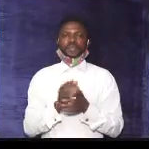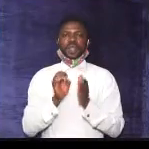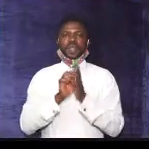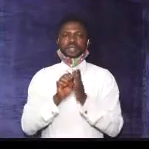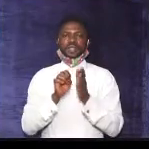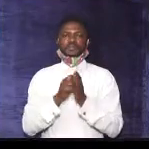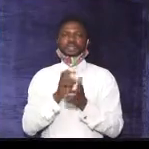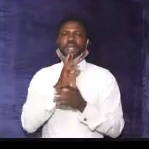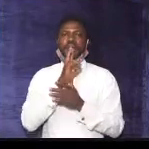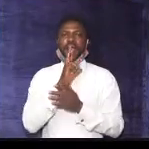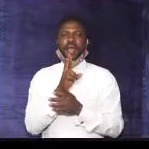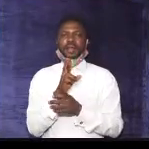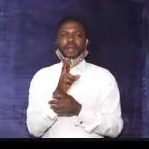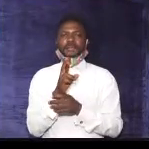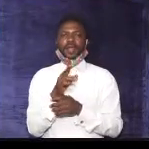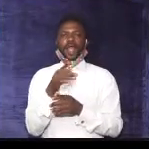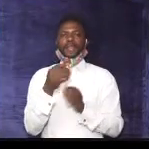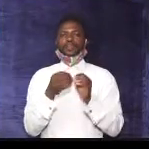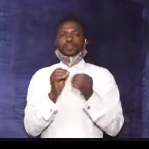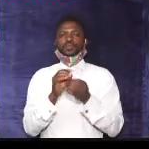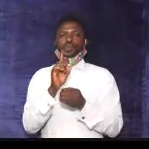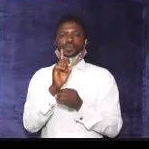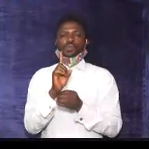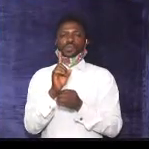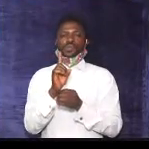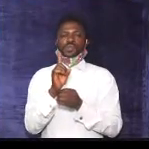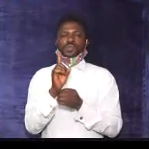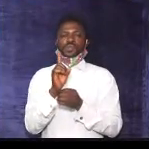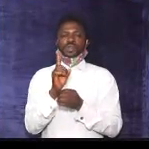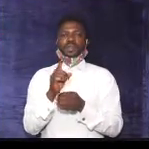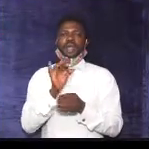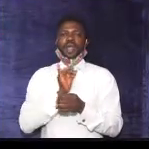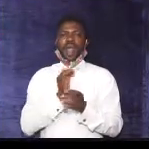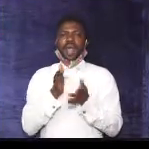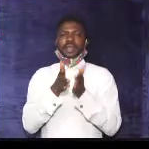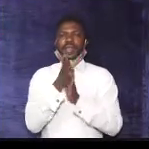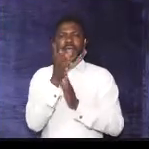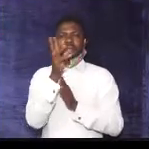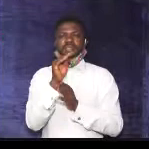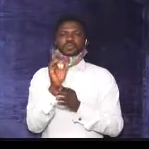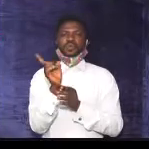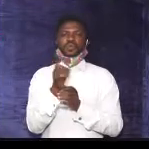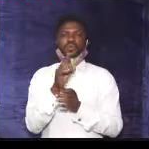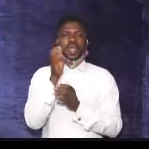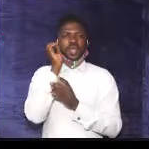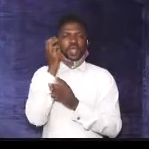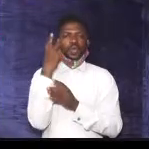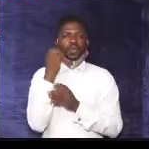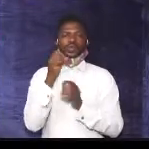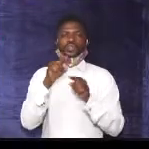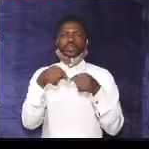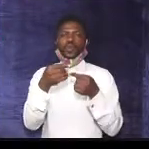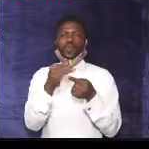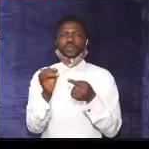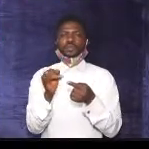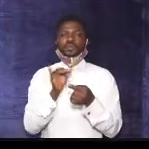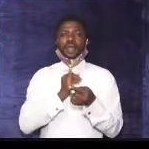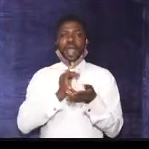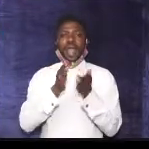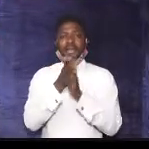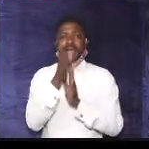you. Examples are, the first one, I asked him where he was